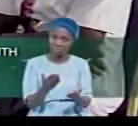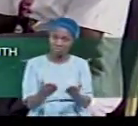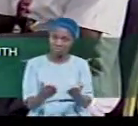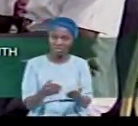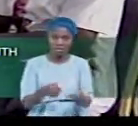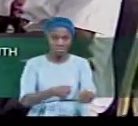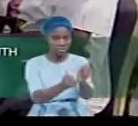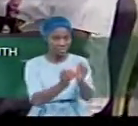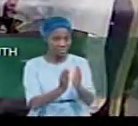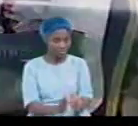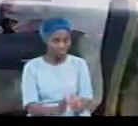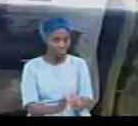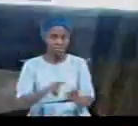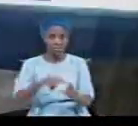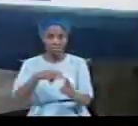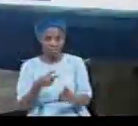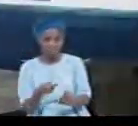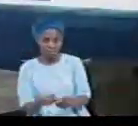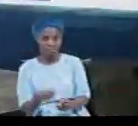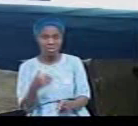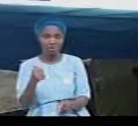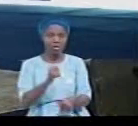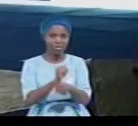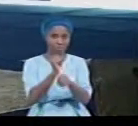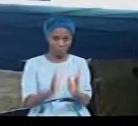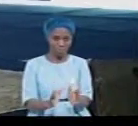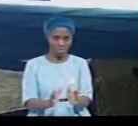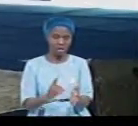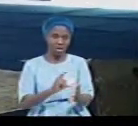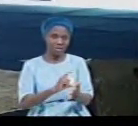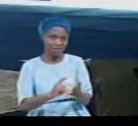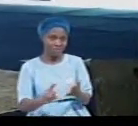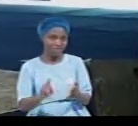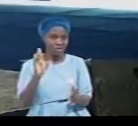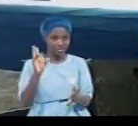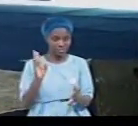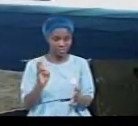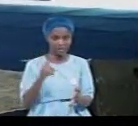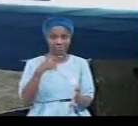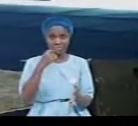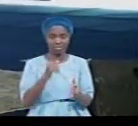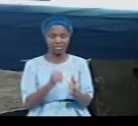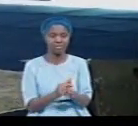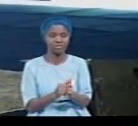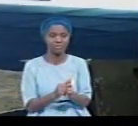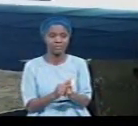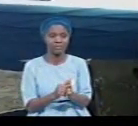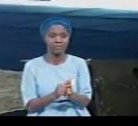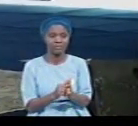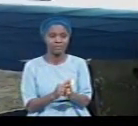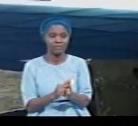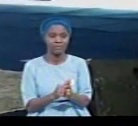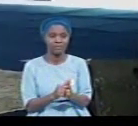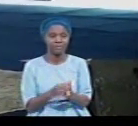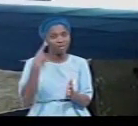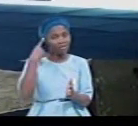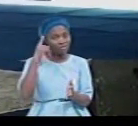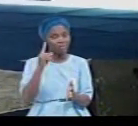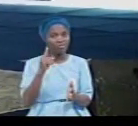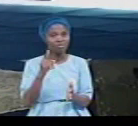it's just a worker. Look at verse 7. In verse 7 it says, for unclean